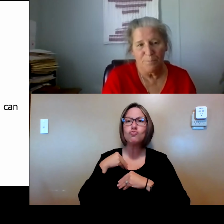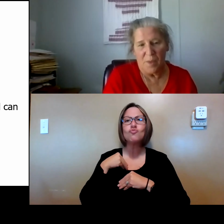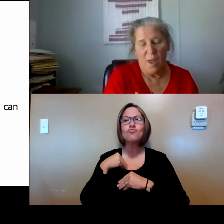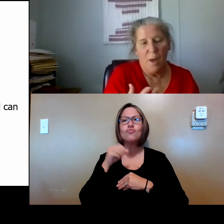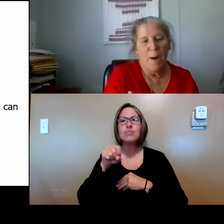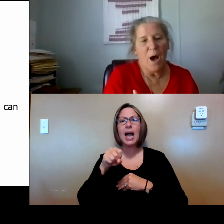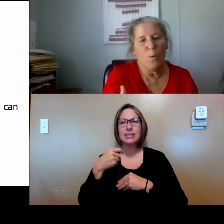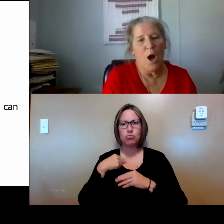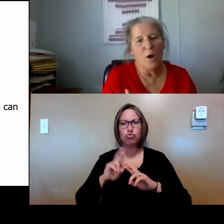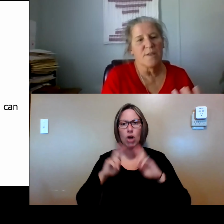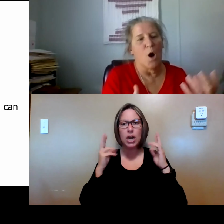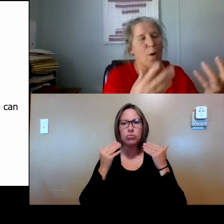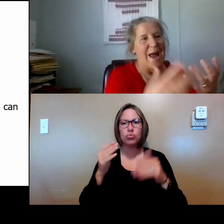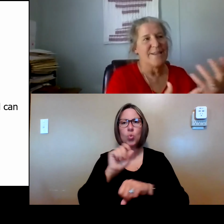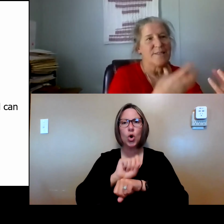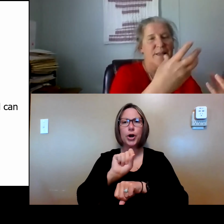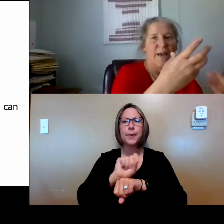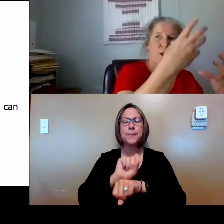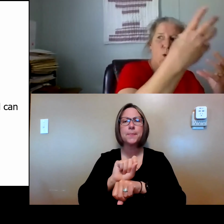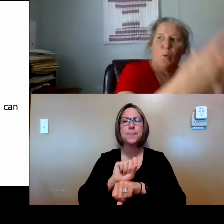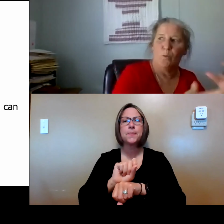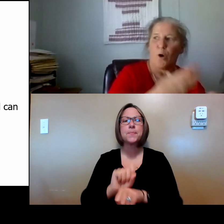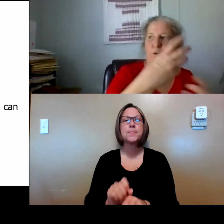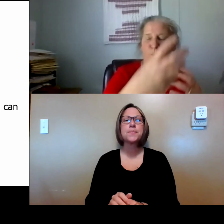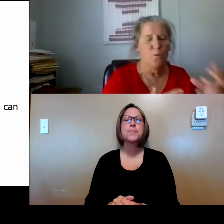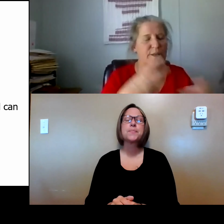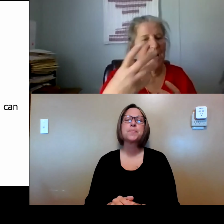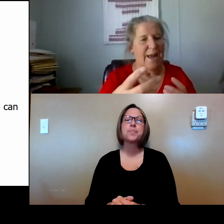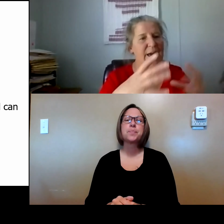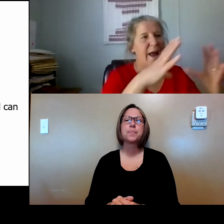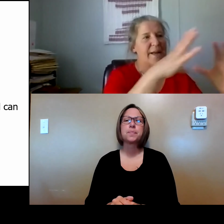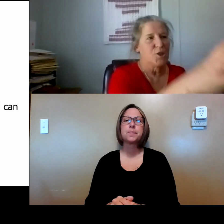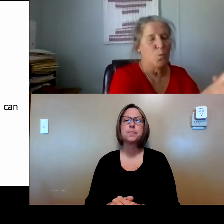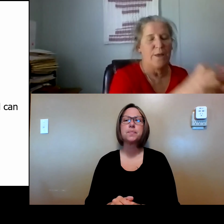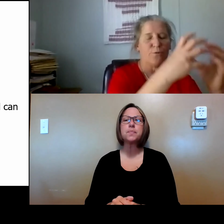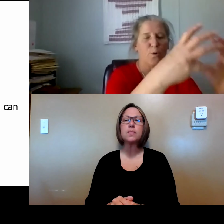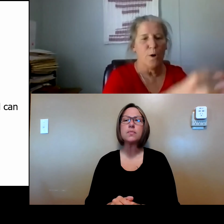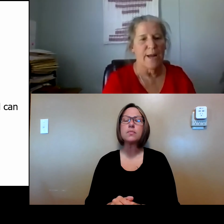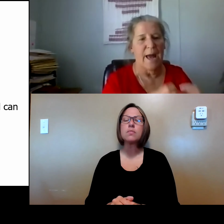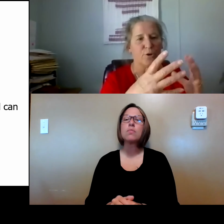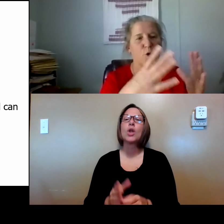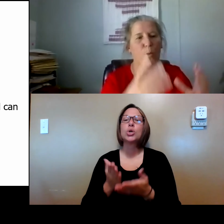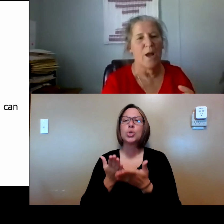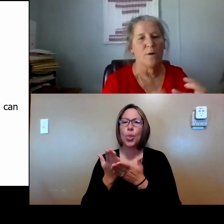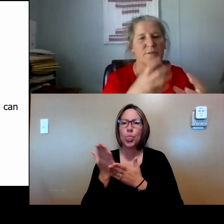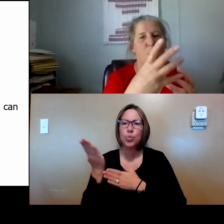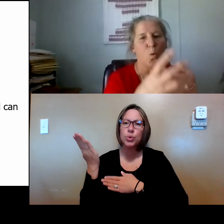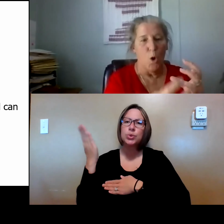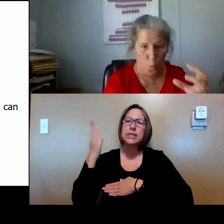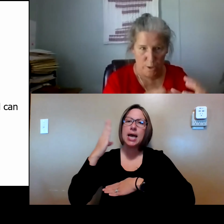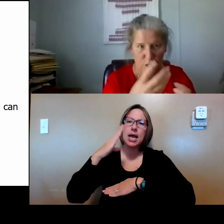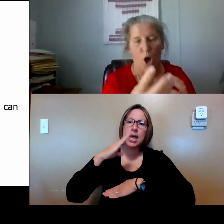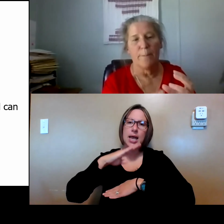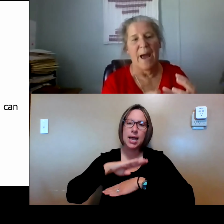work. But we also, as then we work through the day and she went through her calendar, we